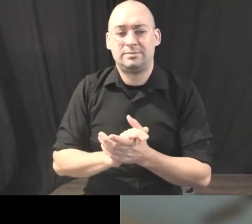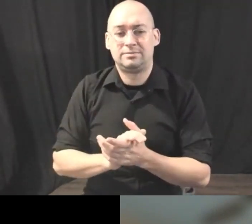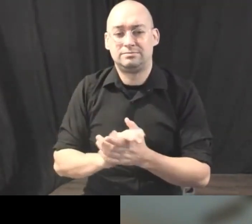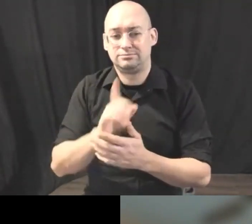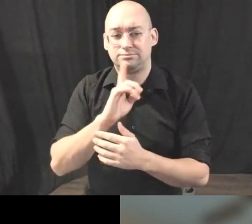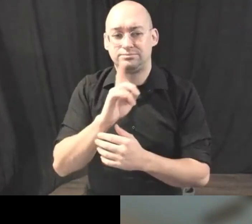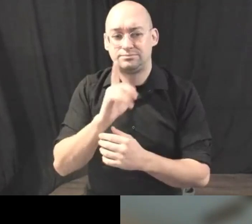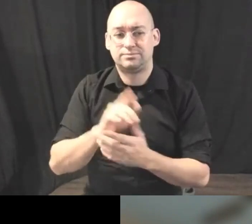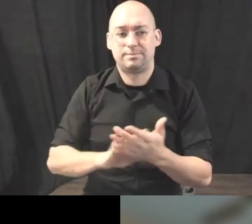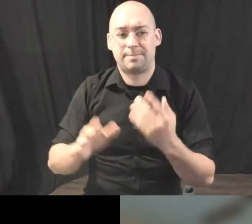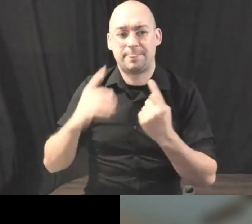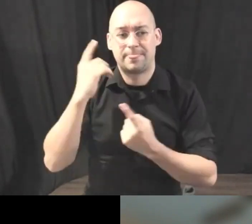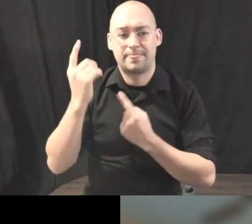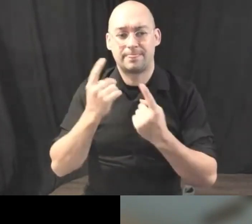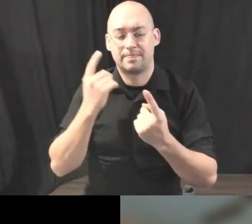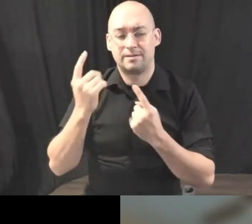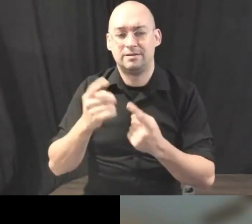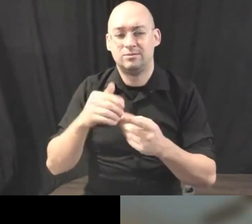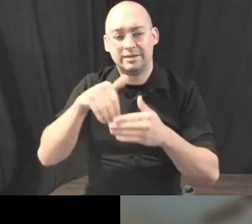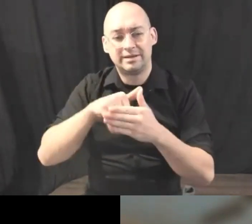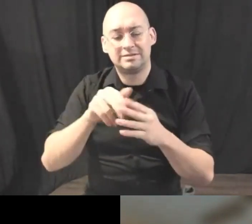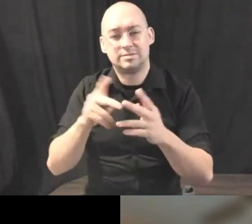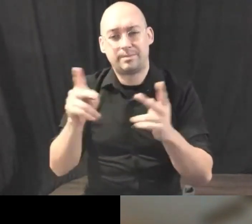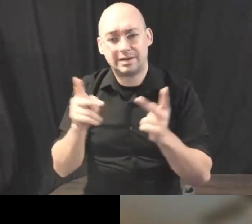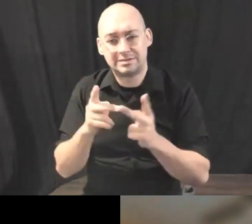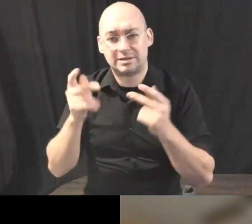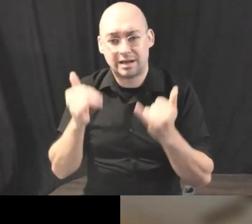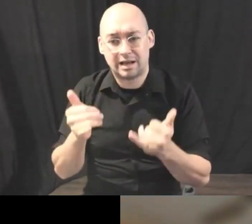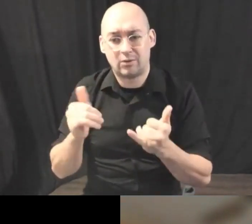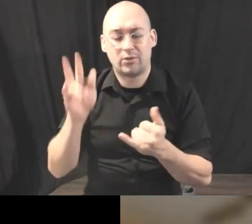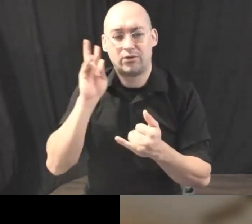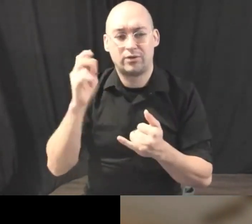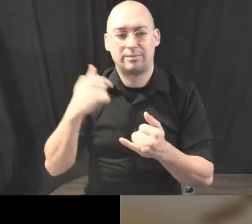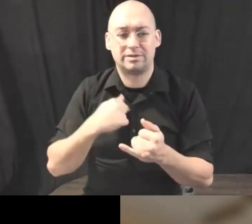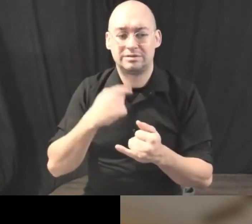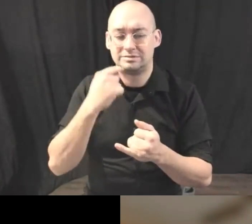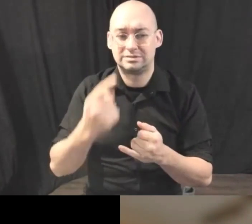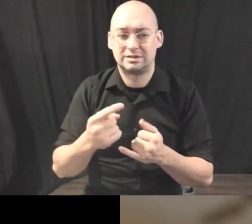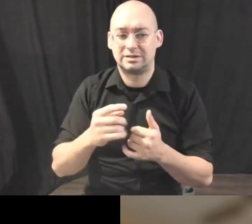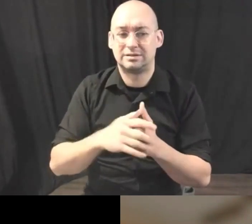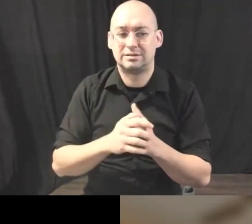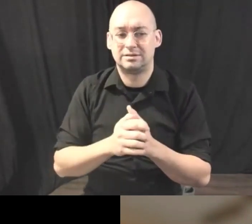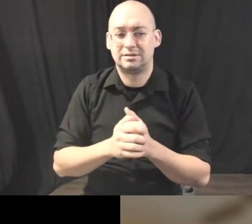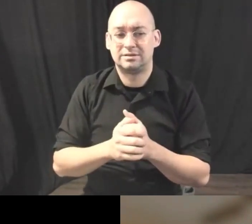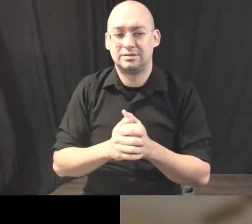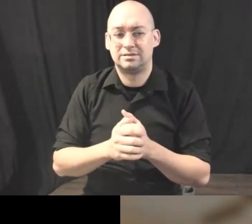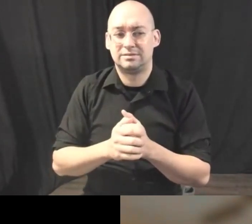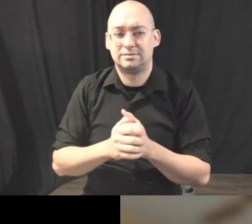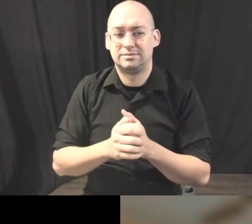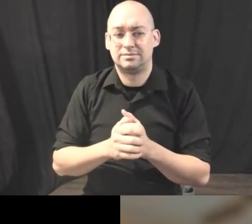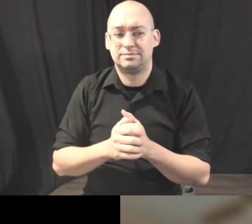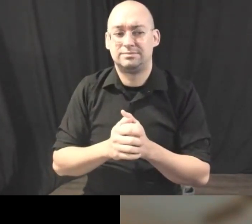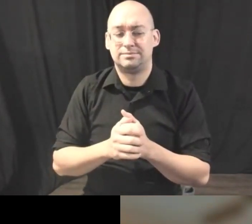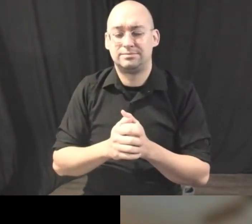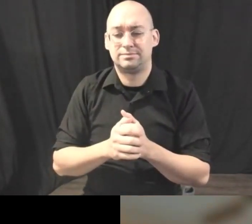I think that we're right in the space right now of, as you heard me say, a real significant priority on recovery and helping community, but